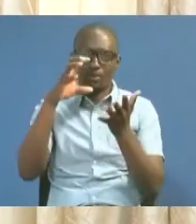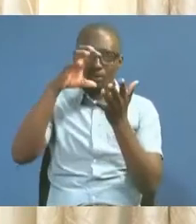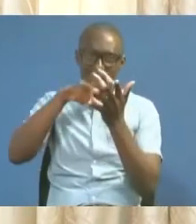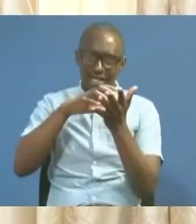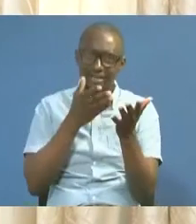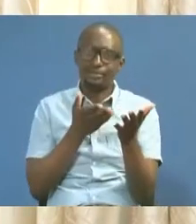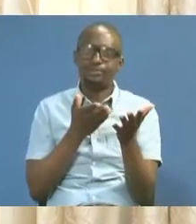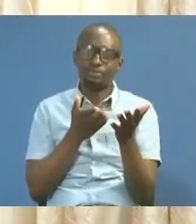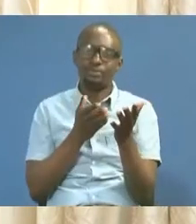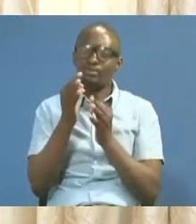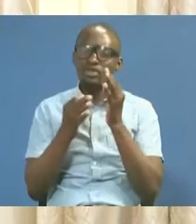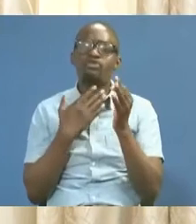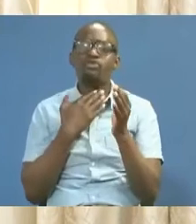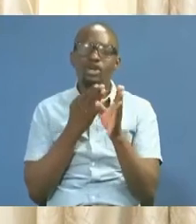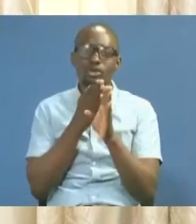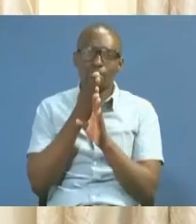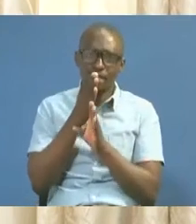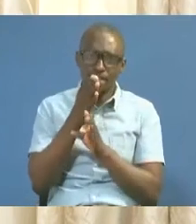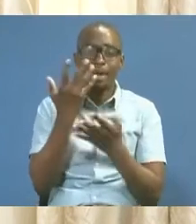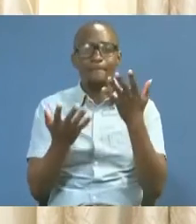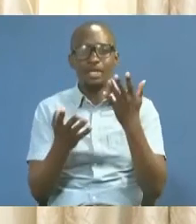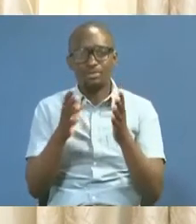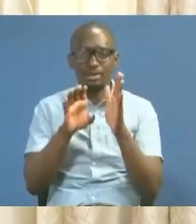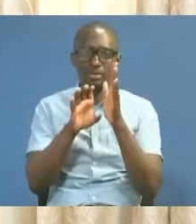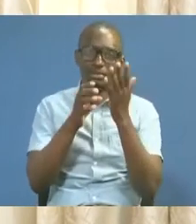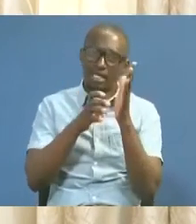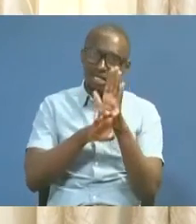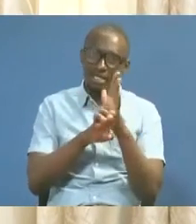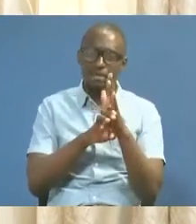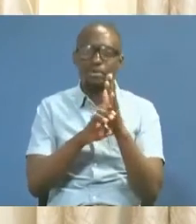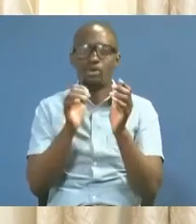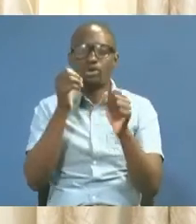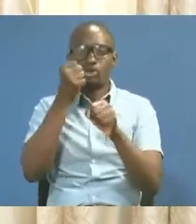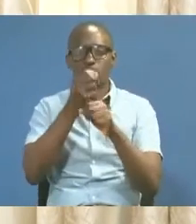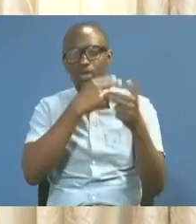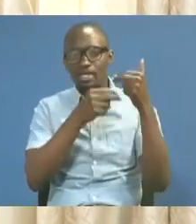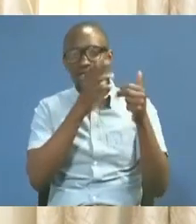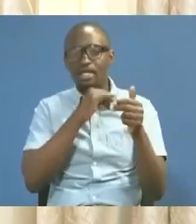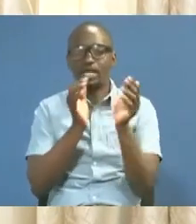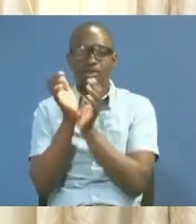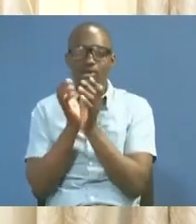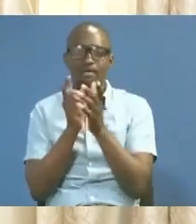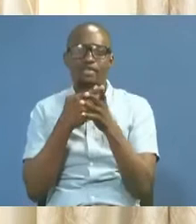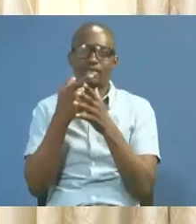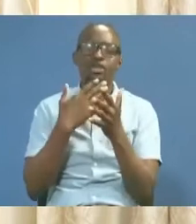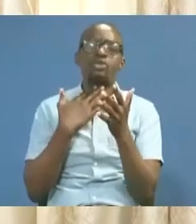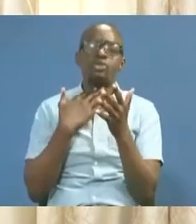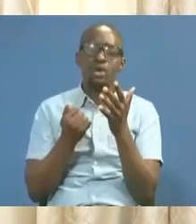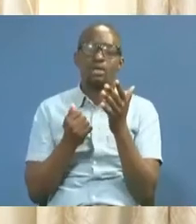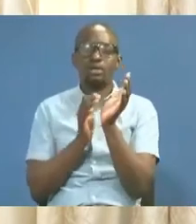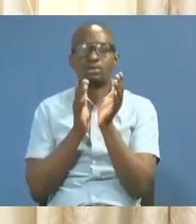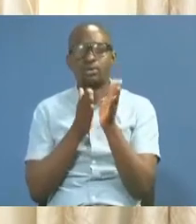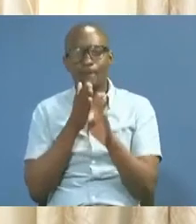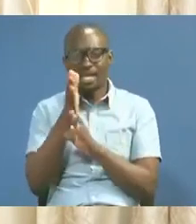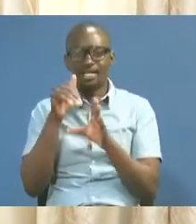you want to major, for example, you're taking history and geography and you want to major in geography or political